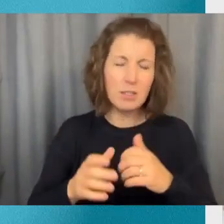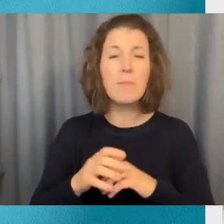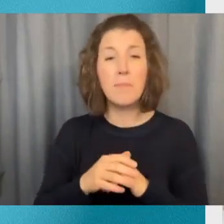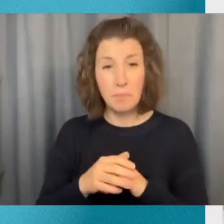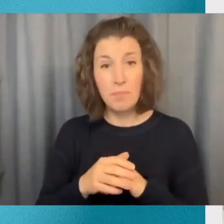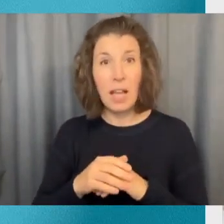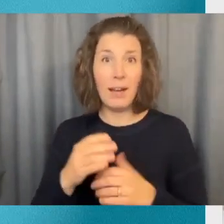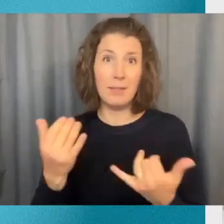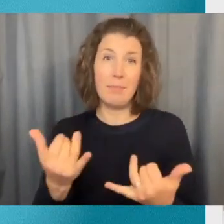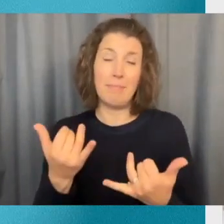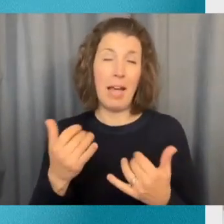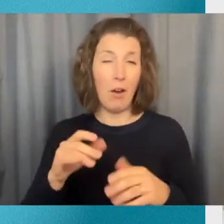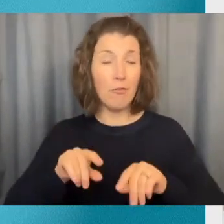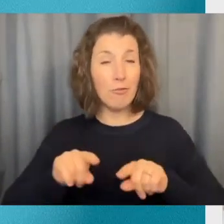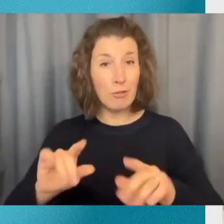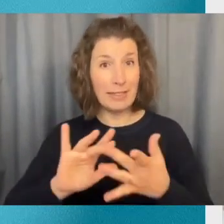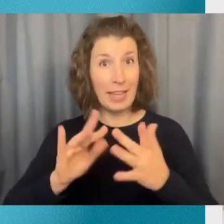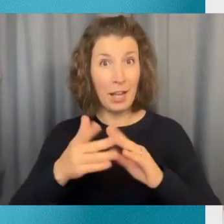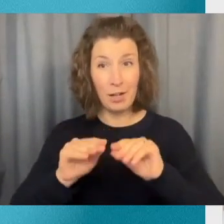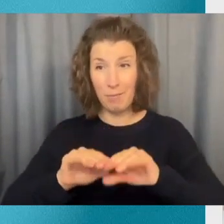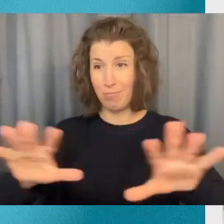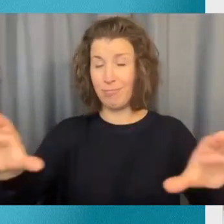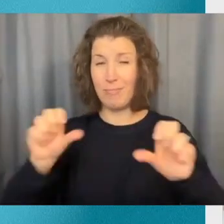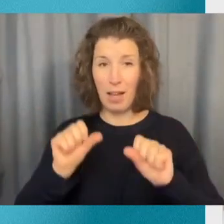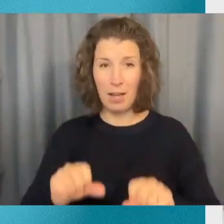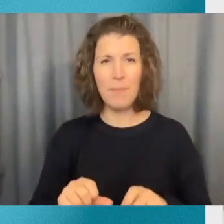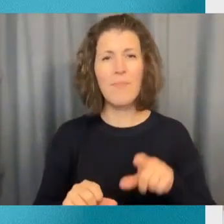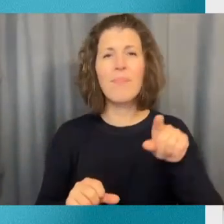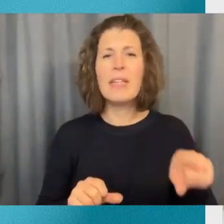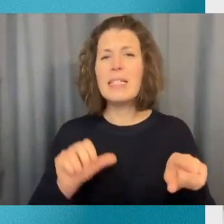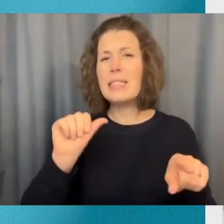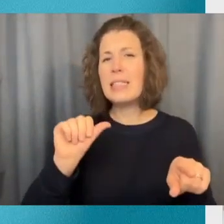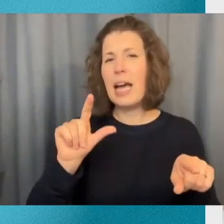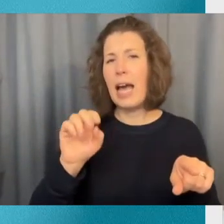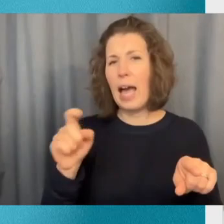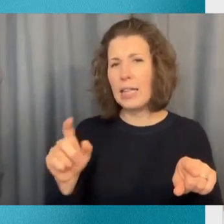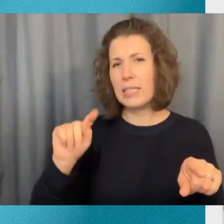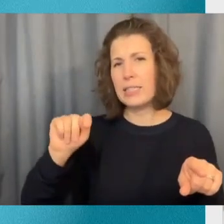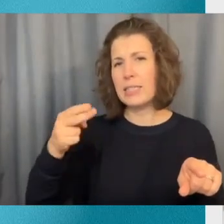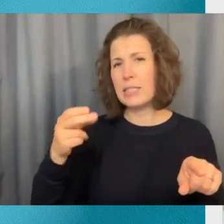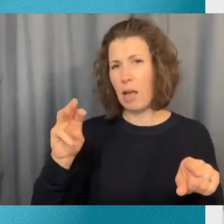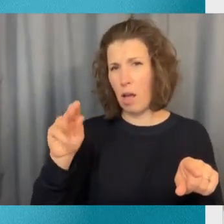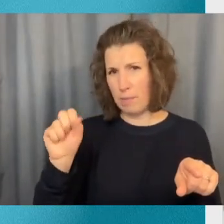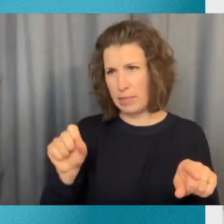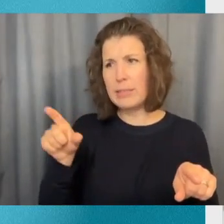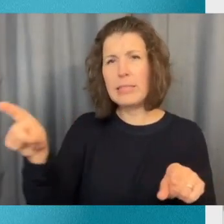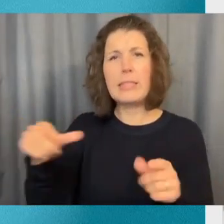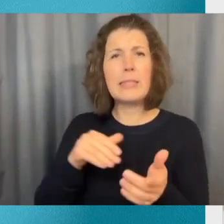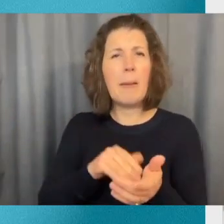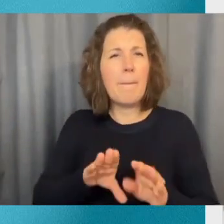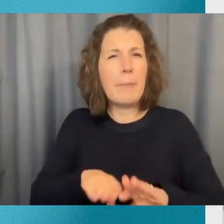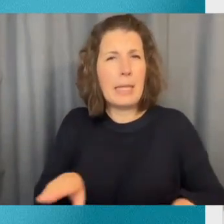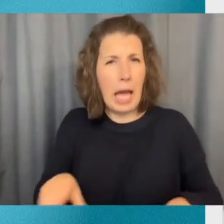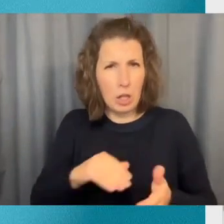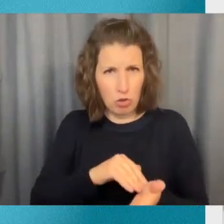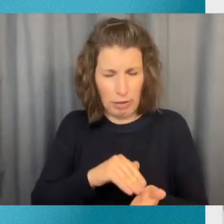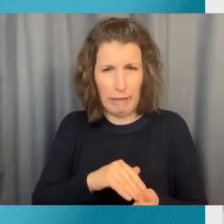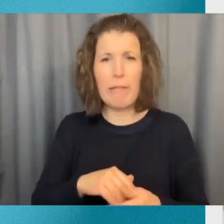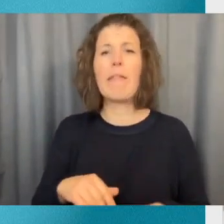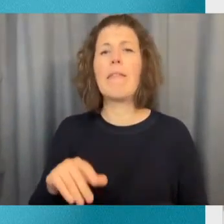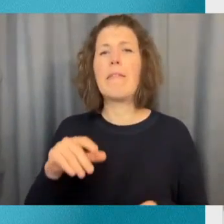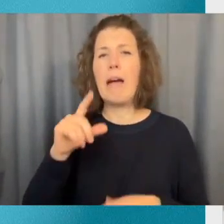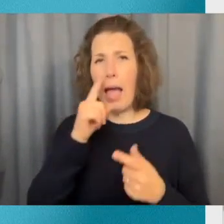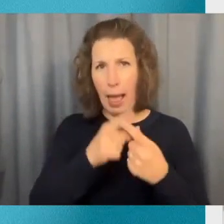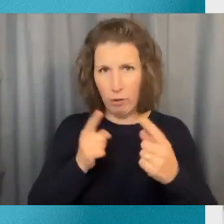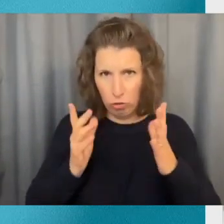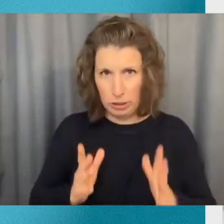great doc in the Chicagoland area named Alex Thomas, and he's a pediatric allergist. And when he was a kid, he had asthma. And he